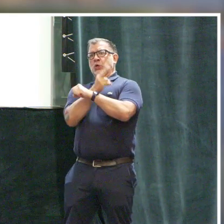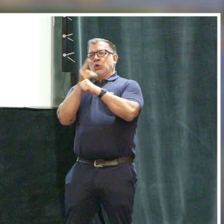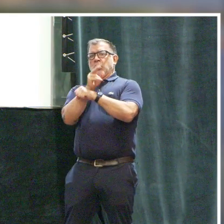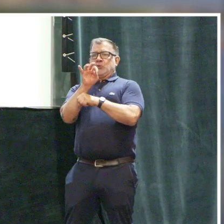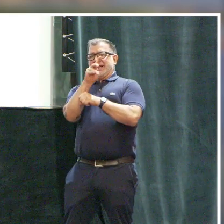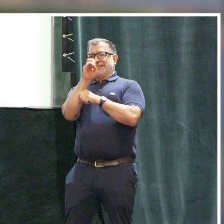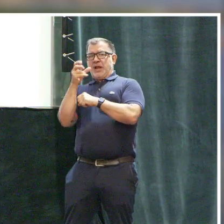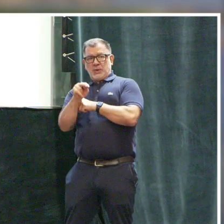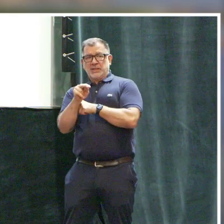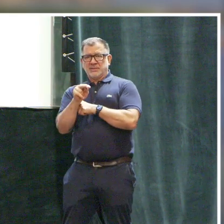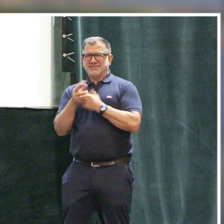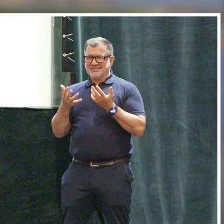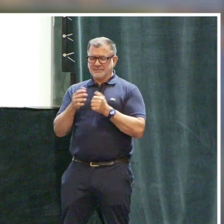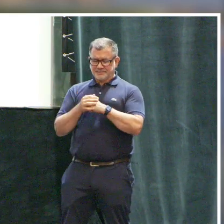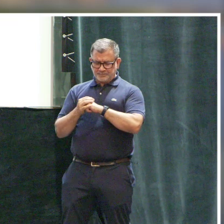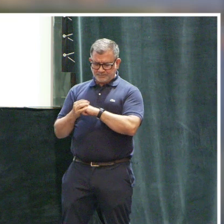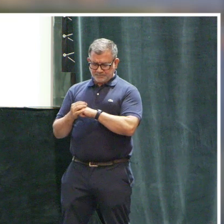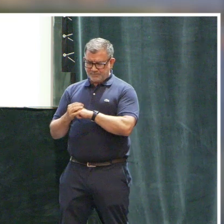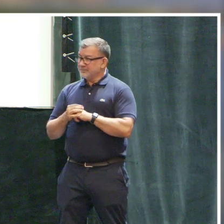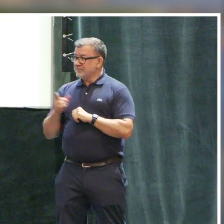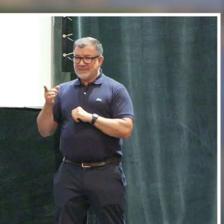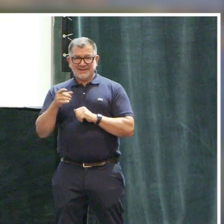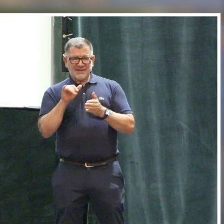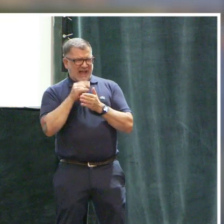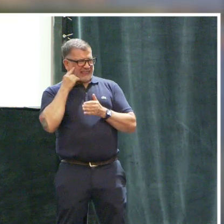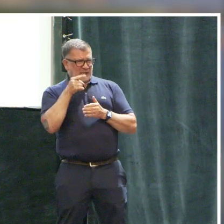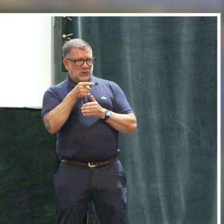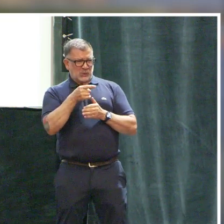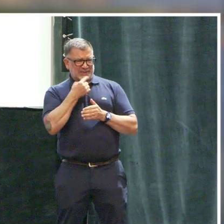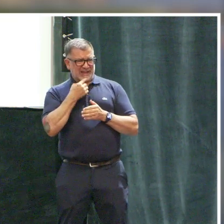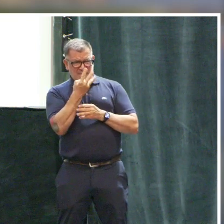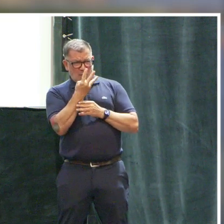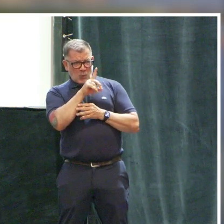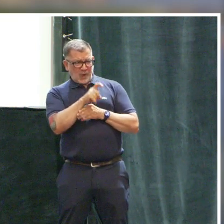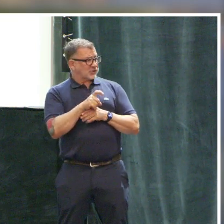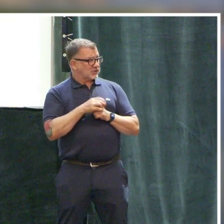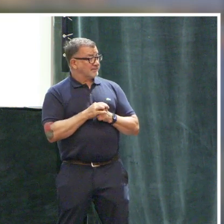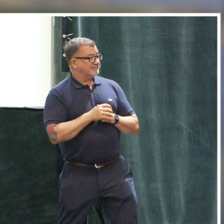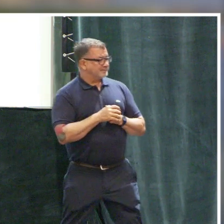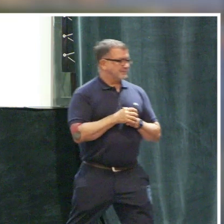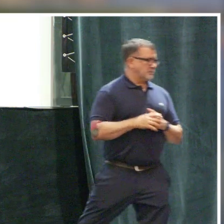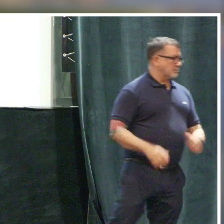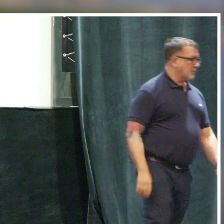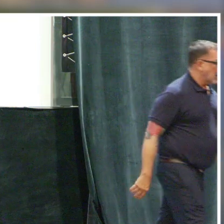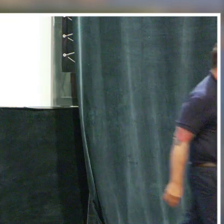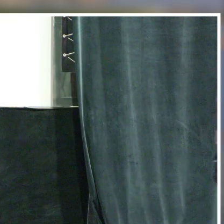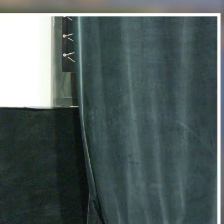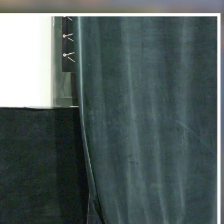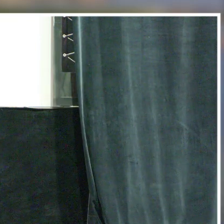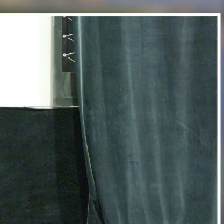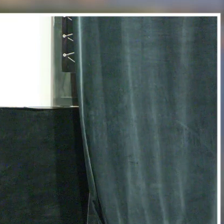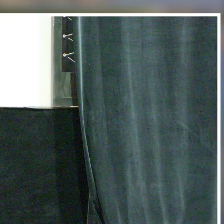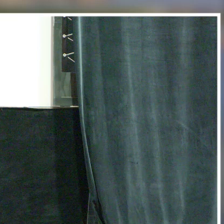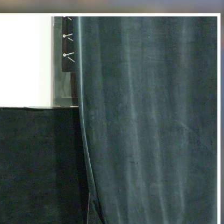Okay, so I counted 4 questions in there, Tammy. So I'm gonna go through the first 3, and then I'm gonna pass the tree one over to Lee. So the first question